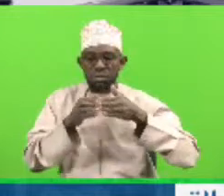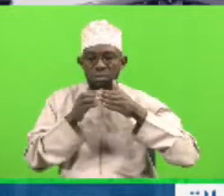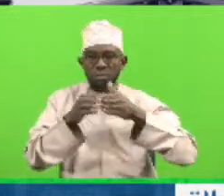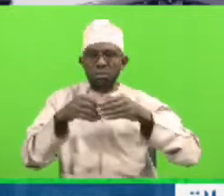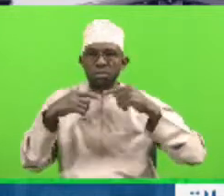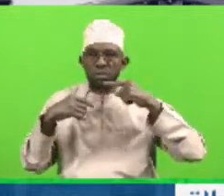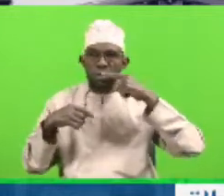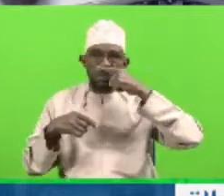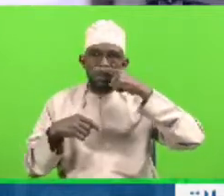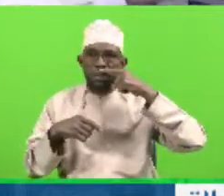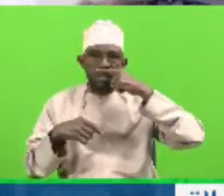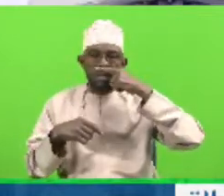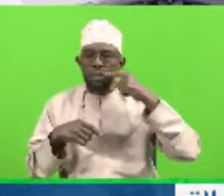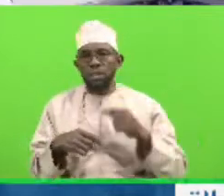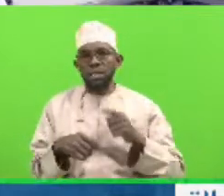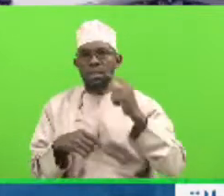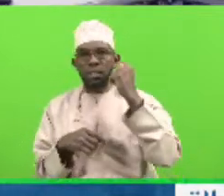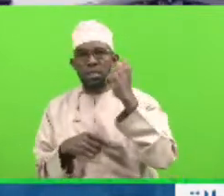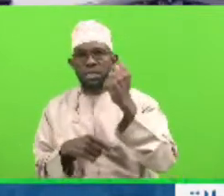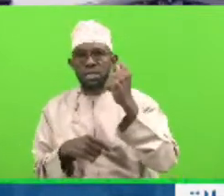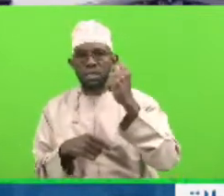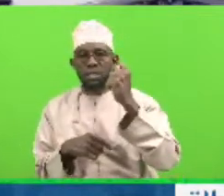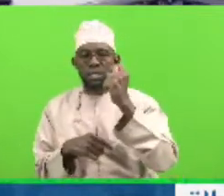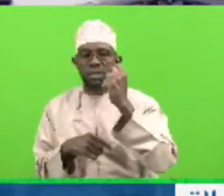Then we hear about transgender, the T.